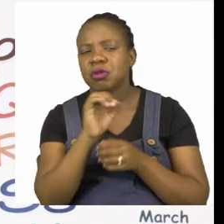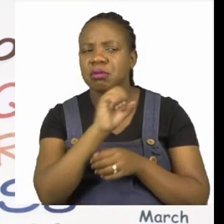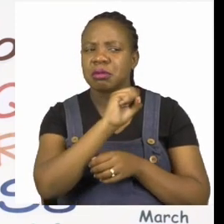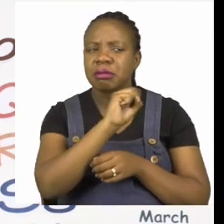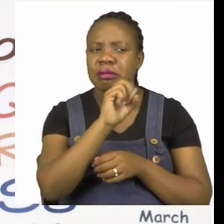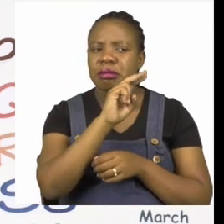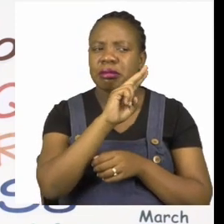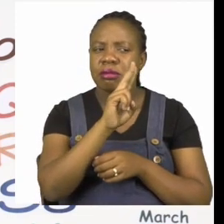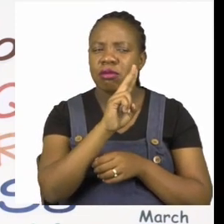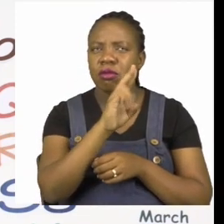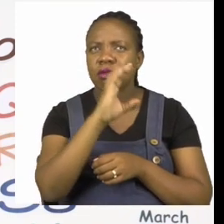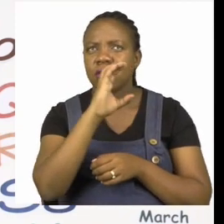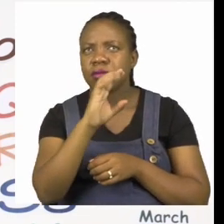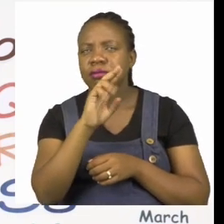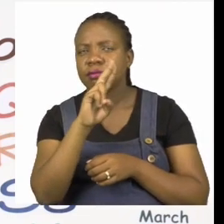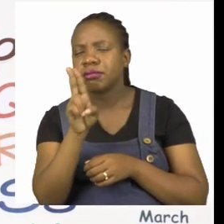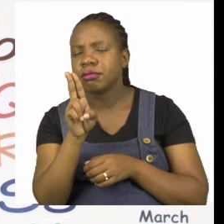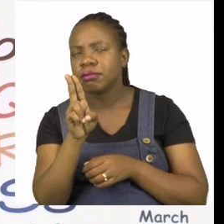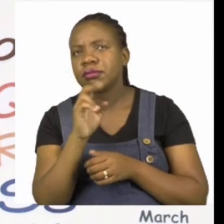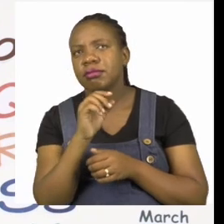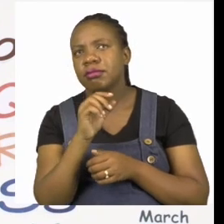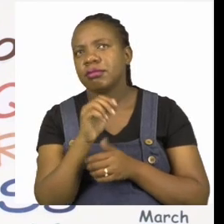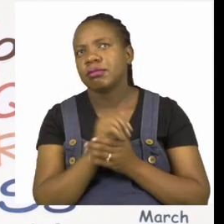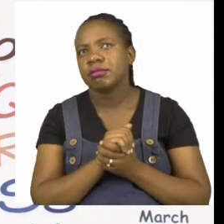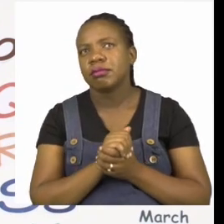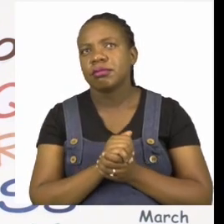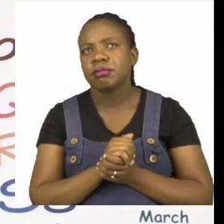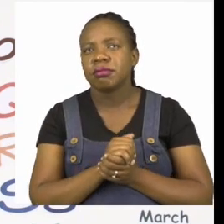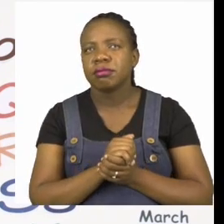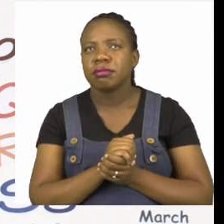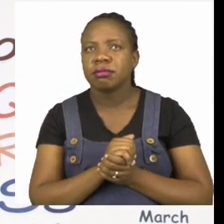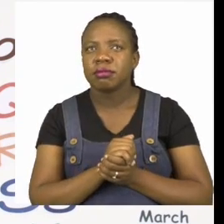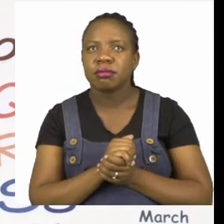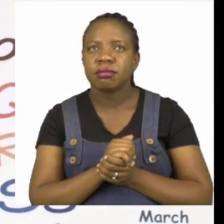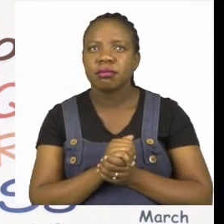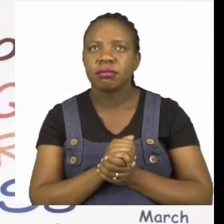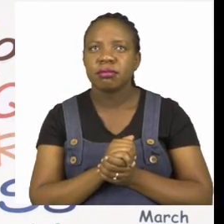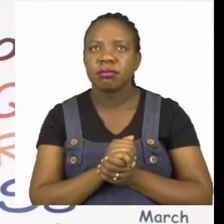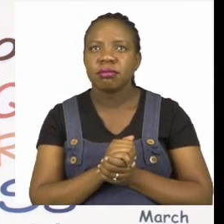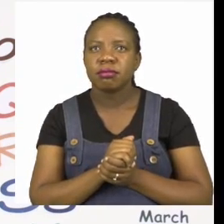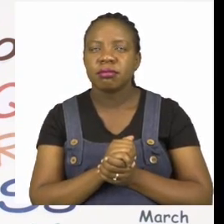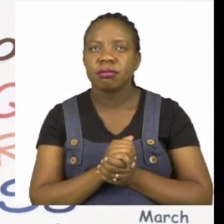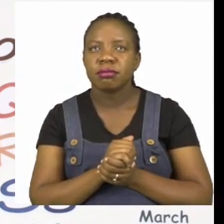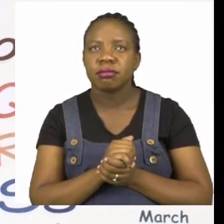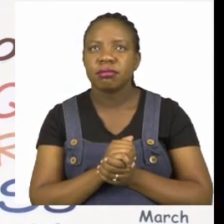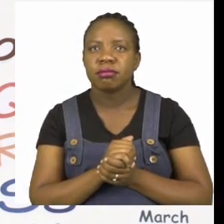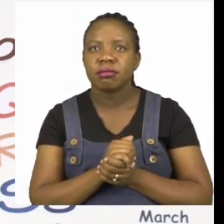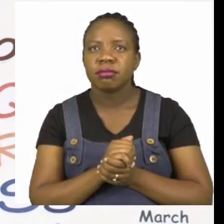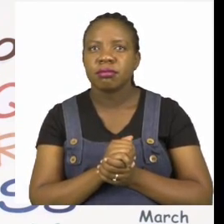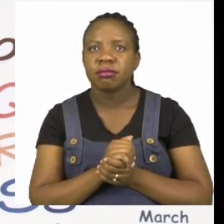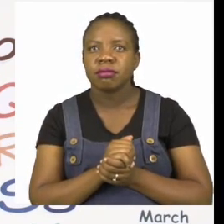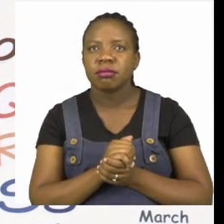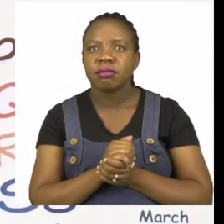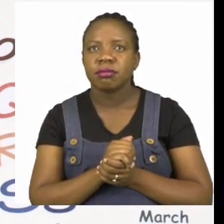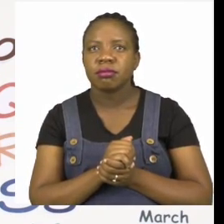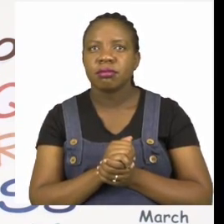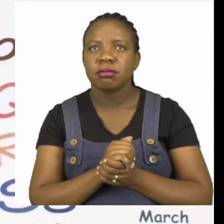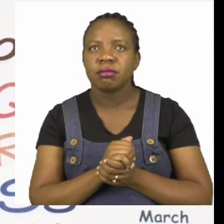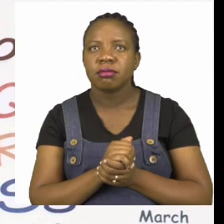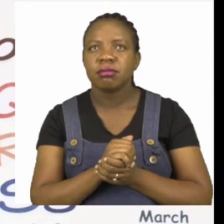sh-ease or ch-ease? Yes, well done. We